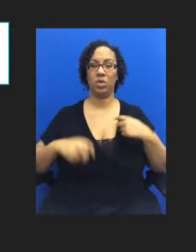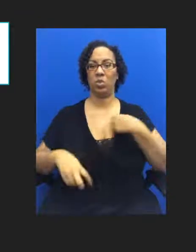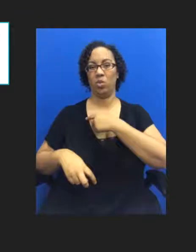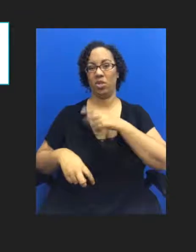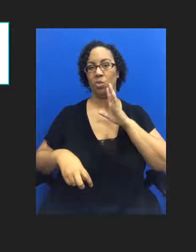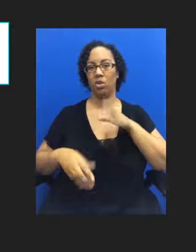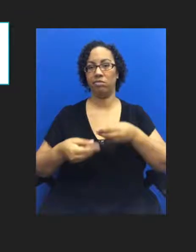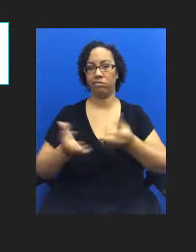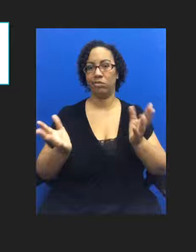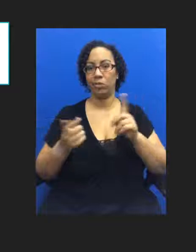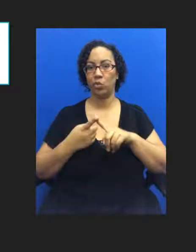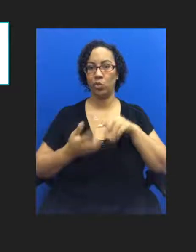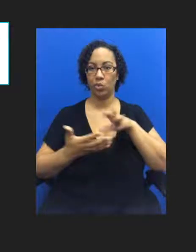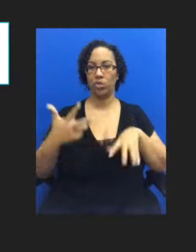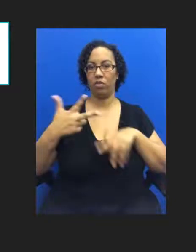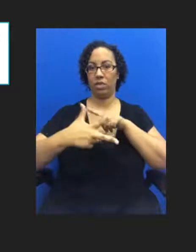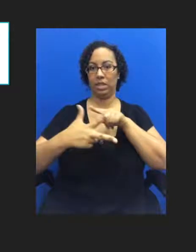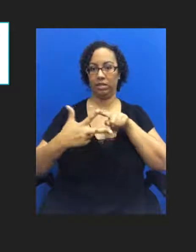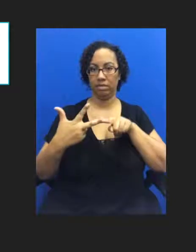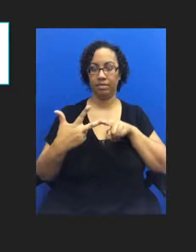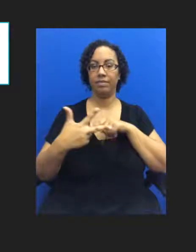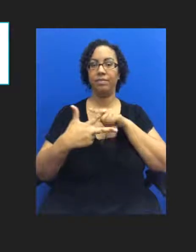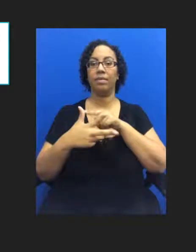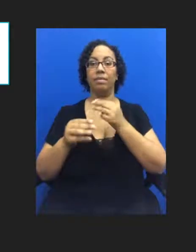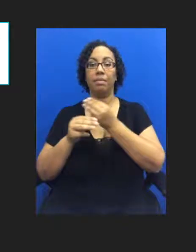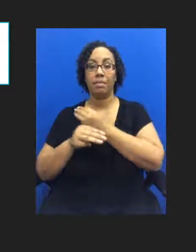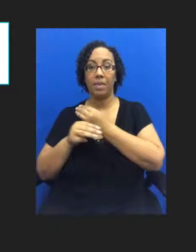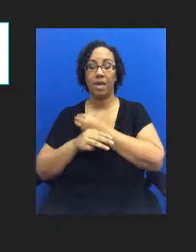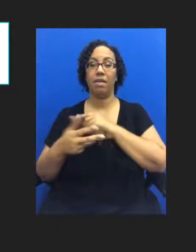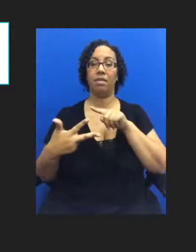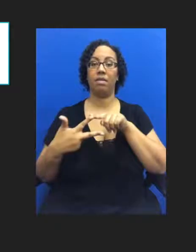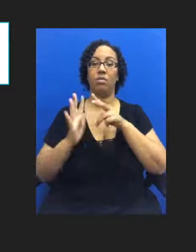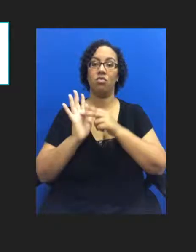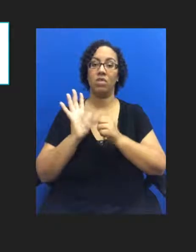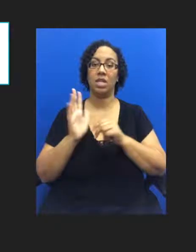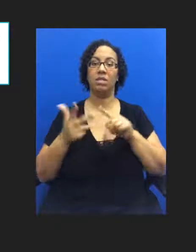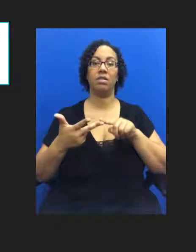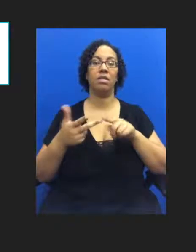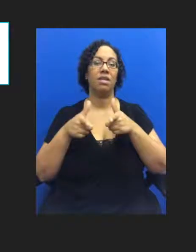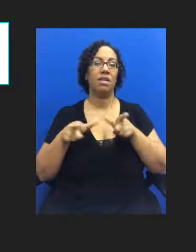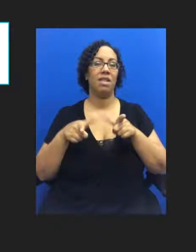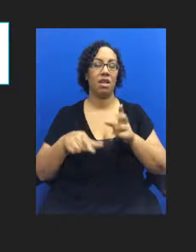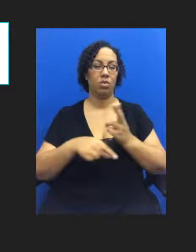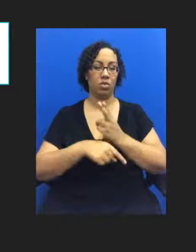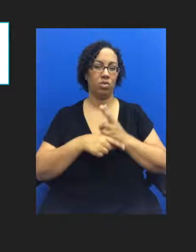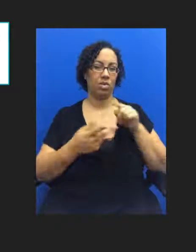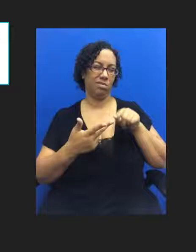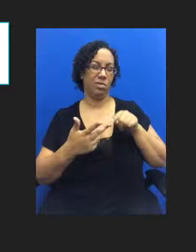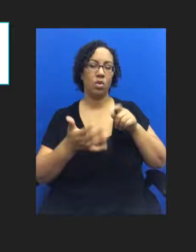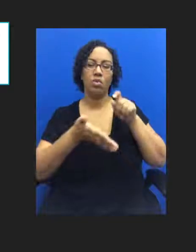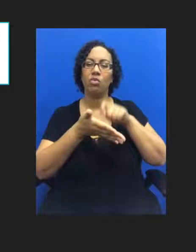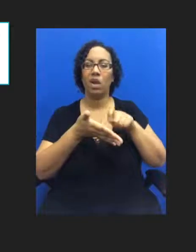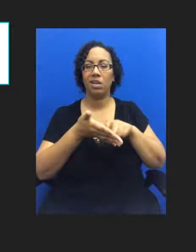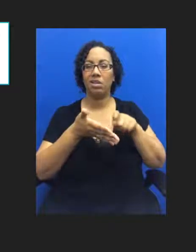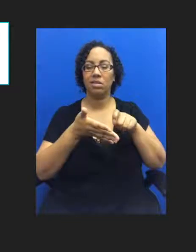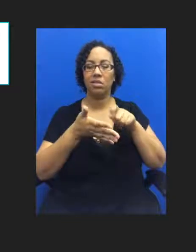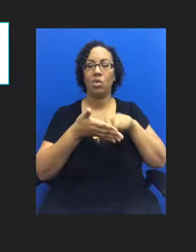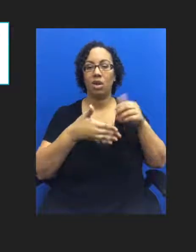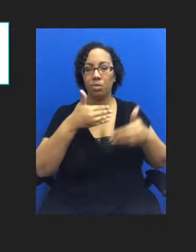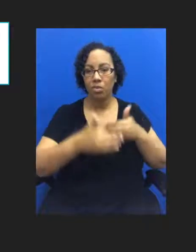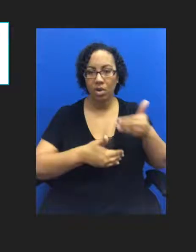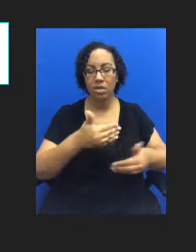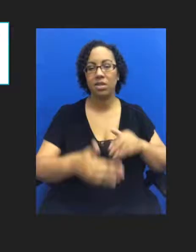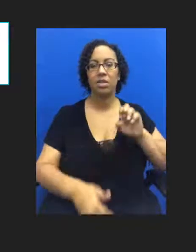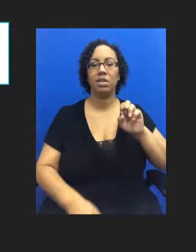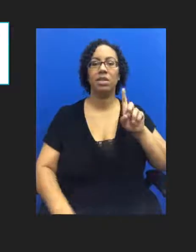The MAP has 3 different areas in which we will be assessing for our students, including math, reading, and language